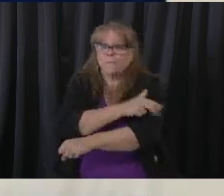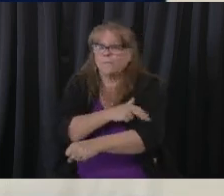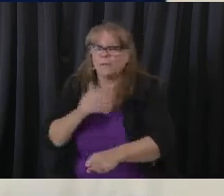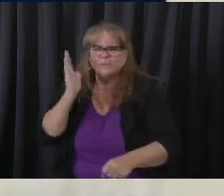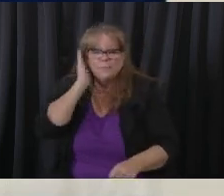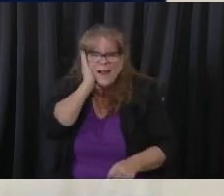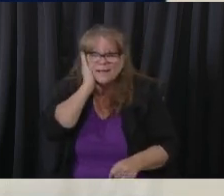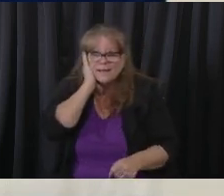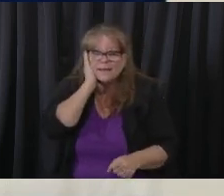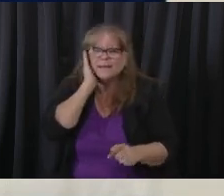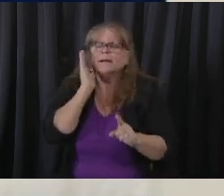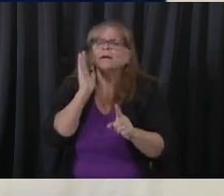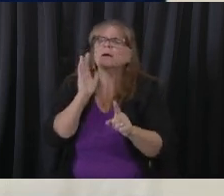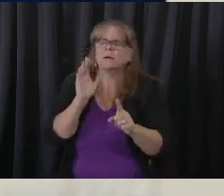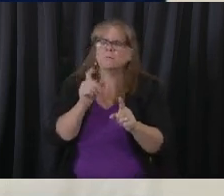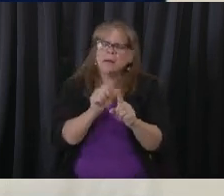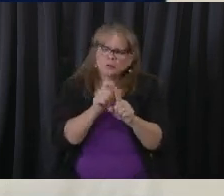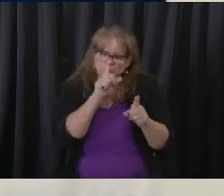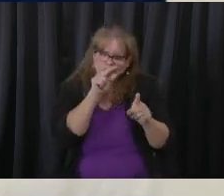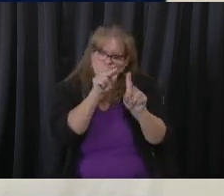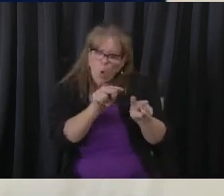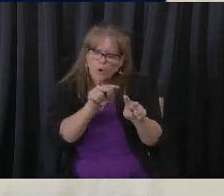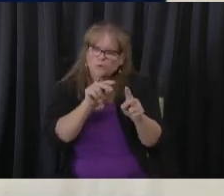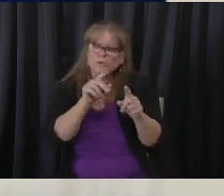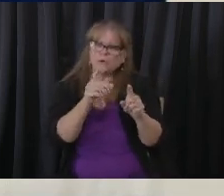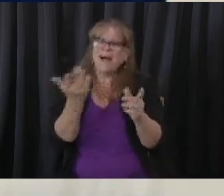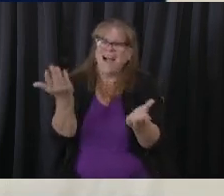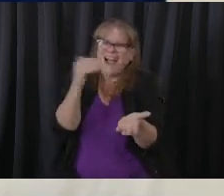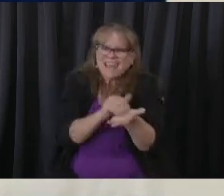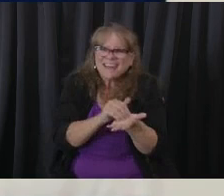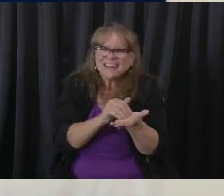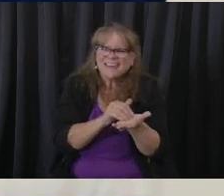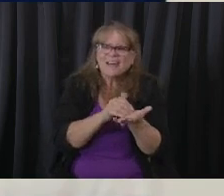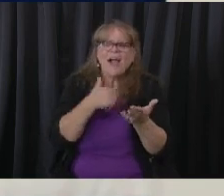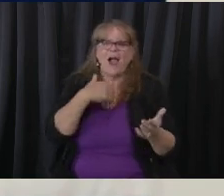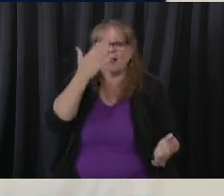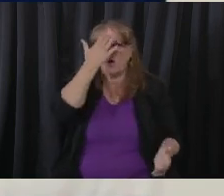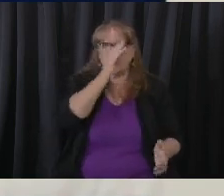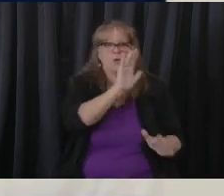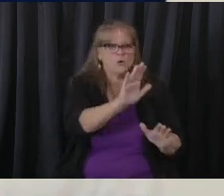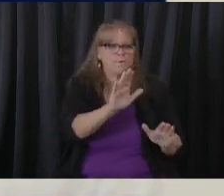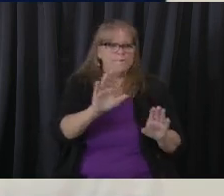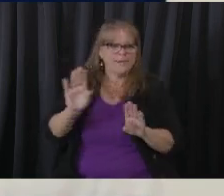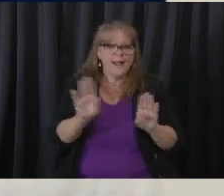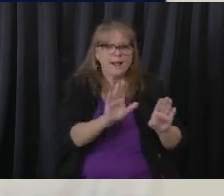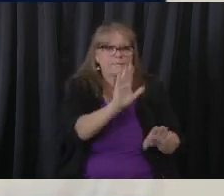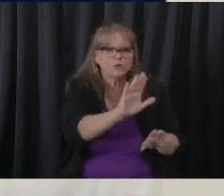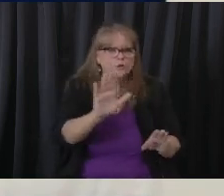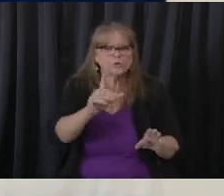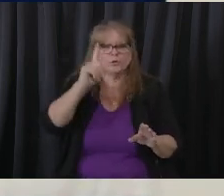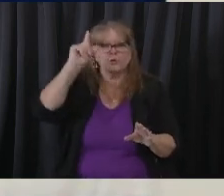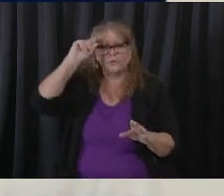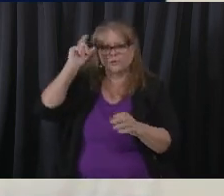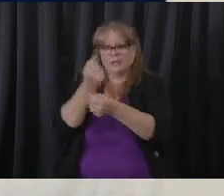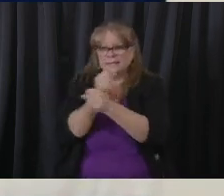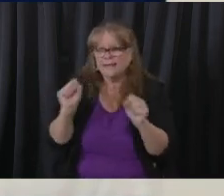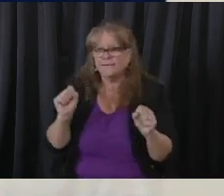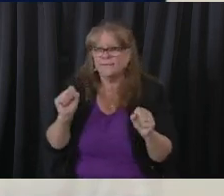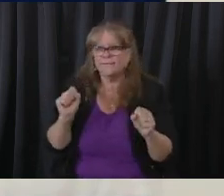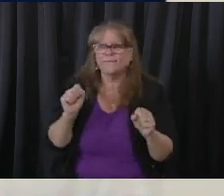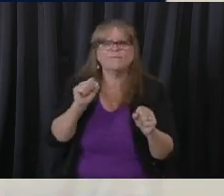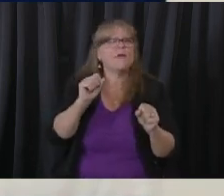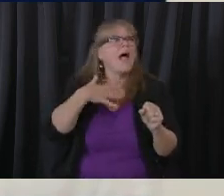kind of issue with our hospitalizations. There might have been one more question in there. I can't remember. Dr. Herlihy, I think, was there one other one? I